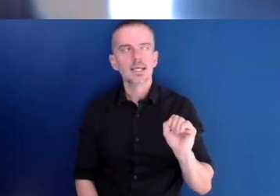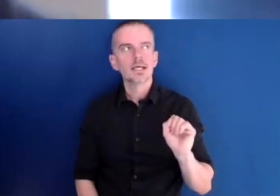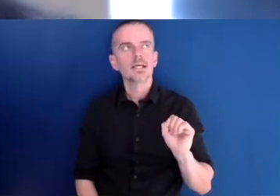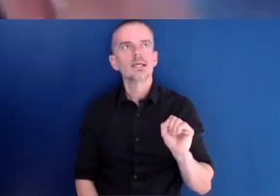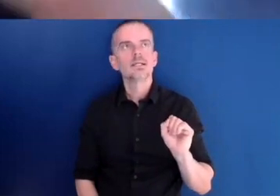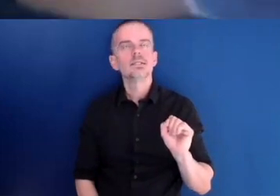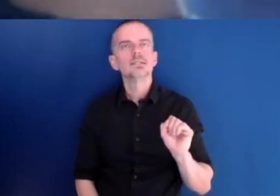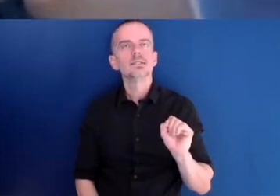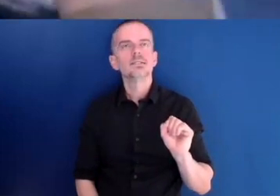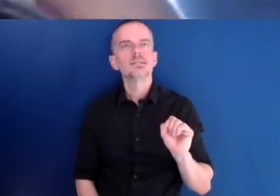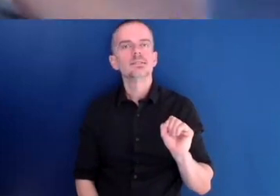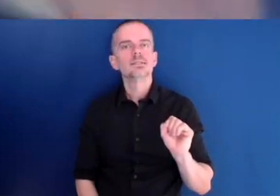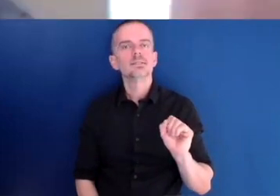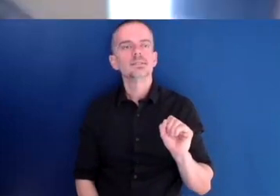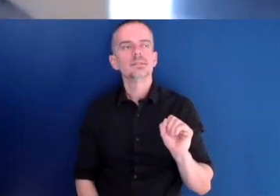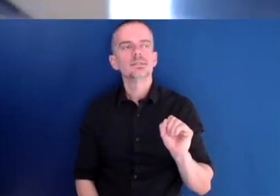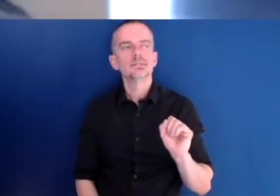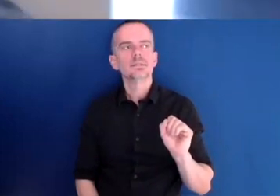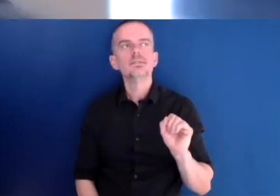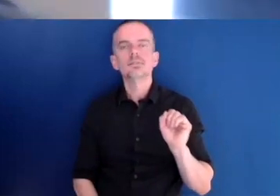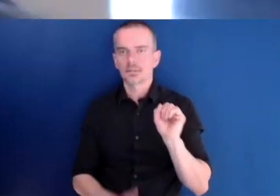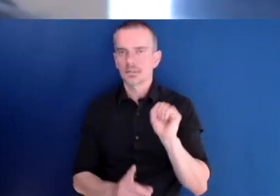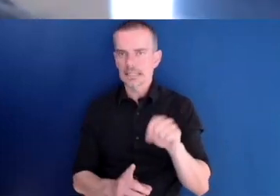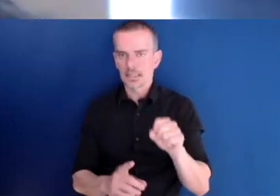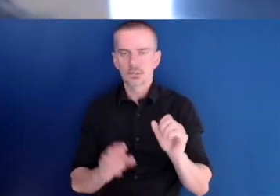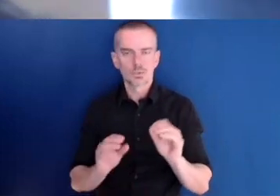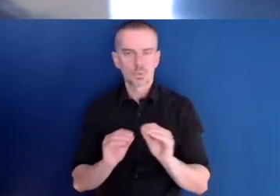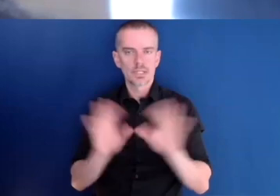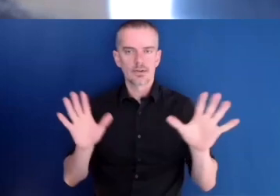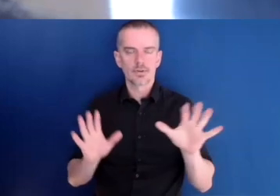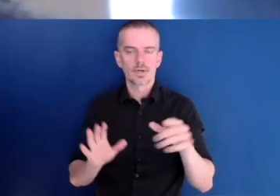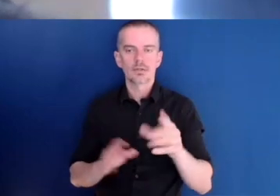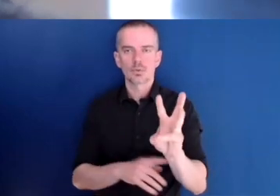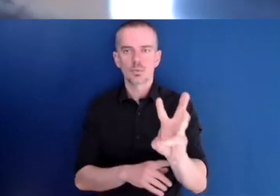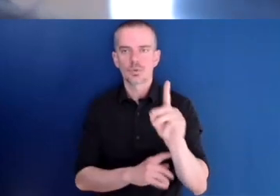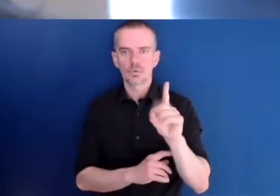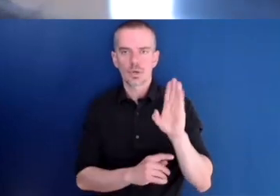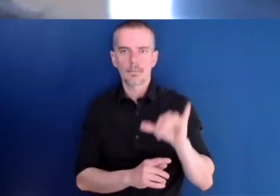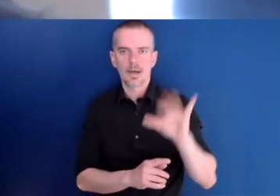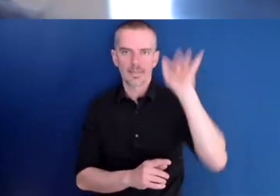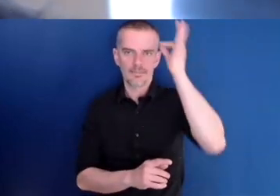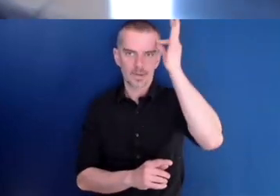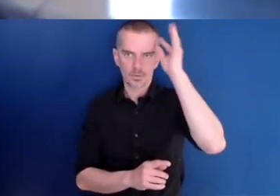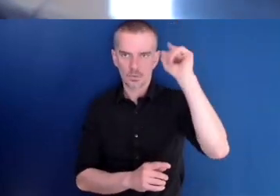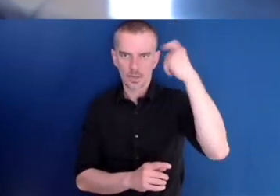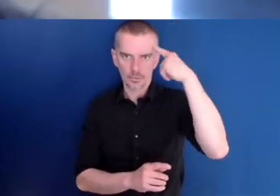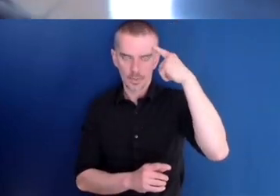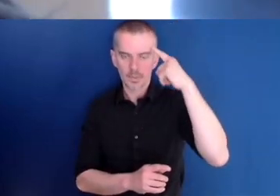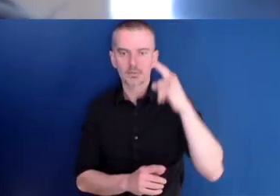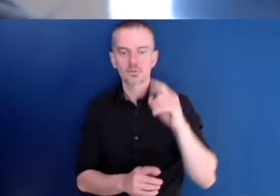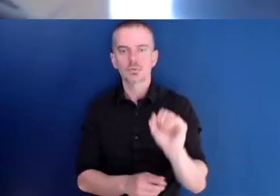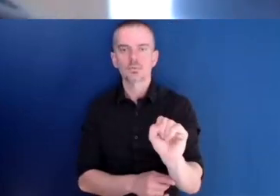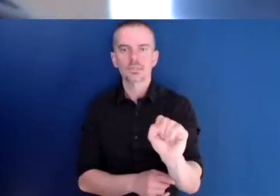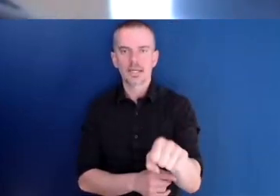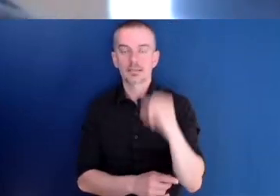Yes, if you are, so to clarify, what they say withdrawn by the federal government. So yes, if